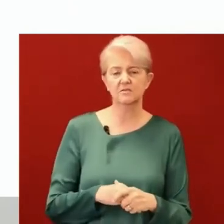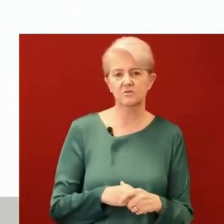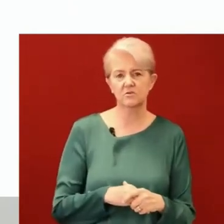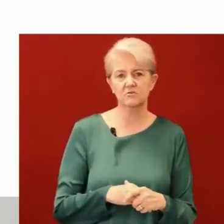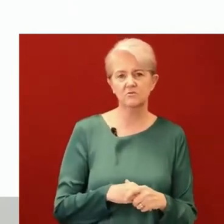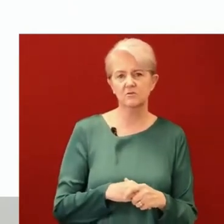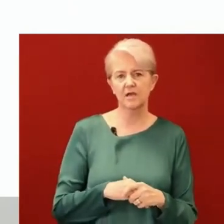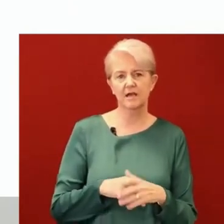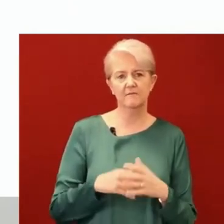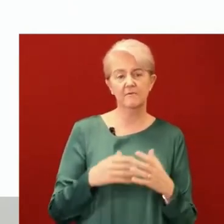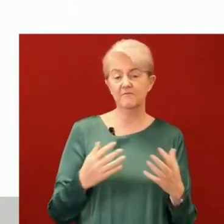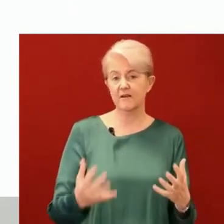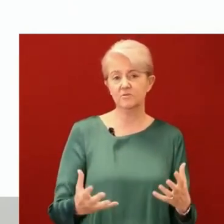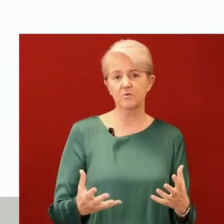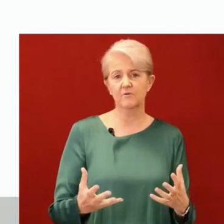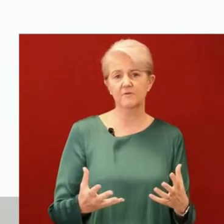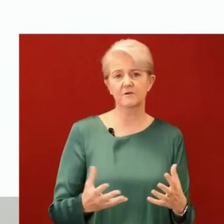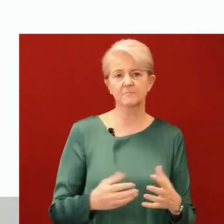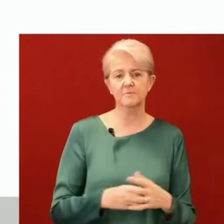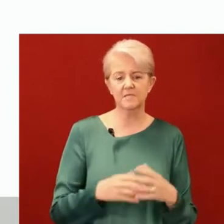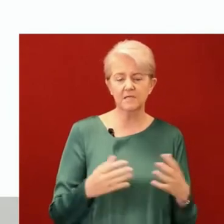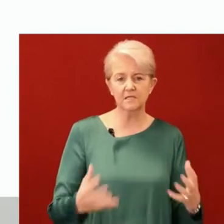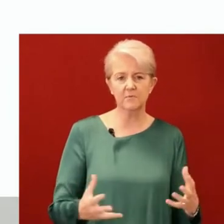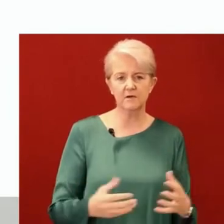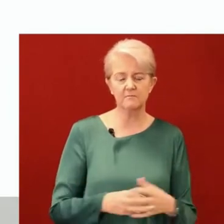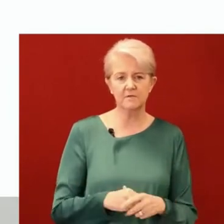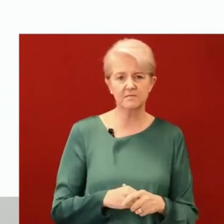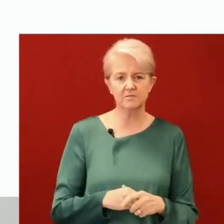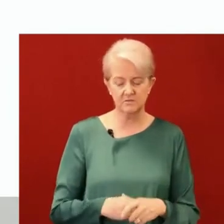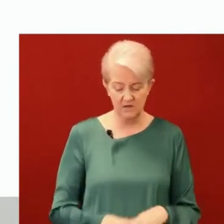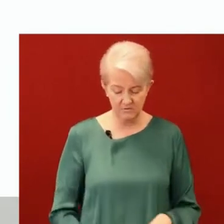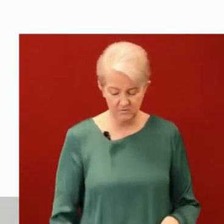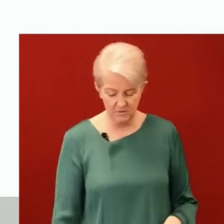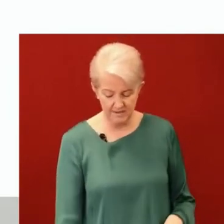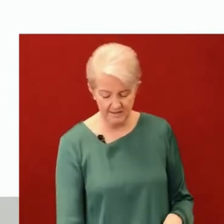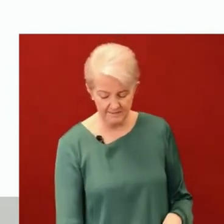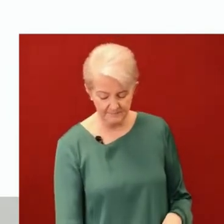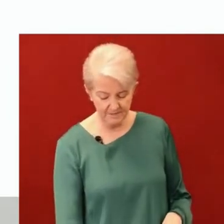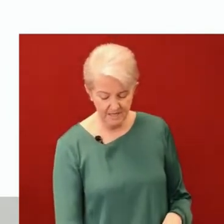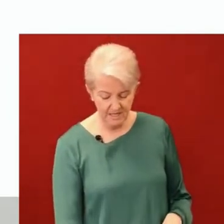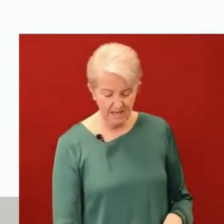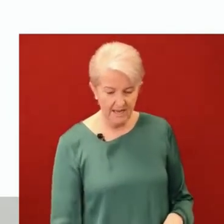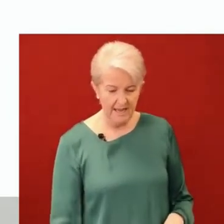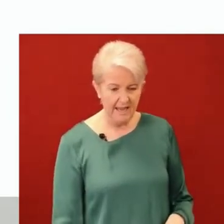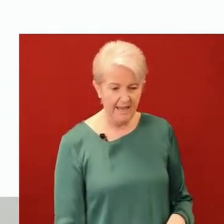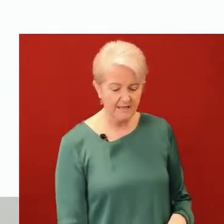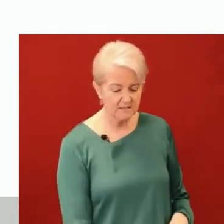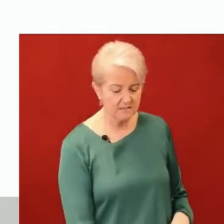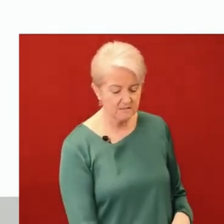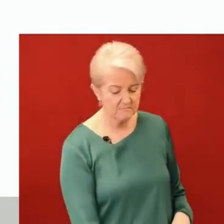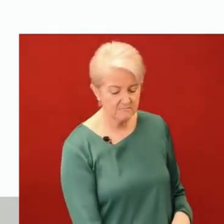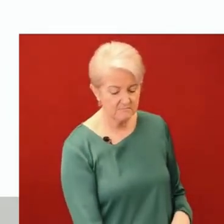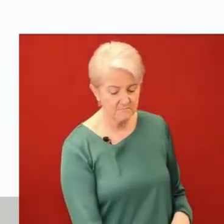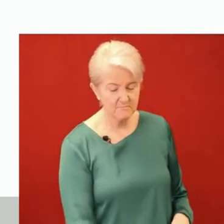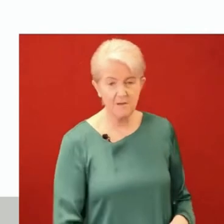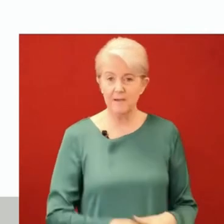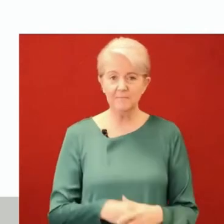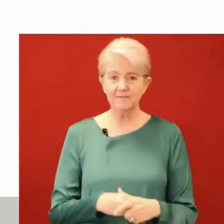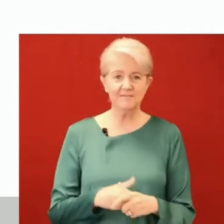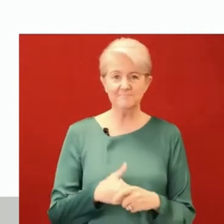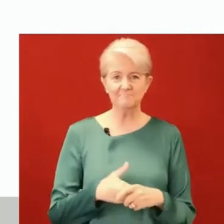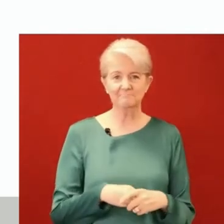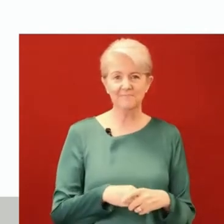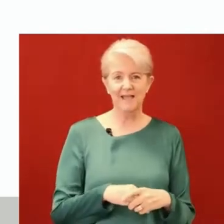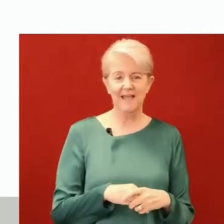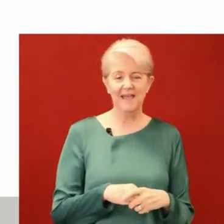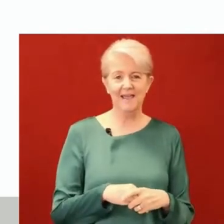into that circle far too often, particularly when my sister and I were quite young. And my mum